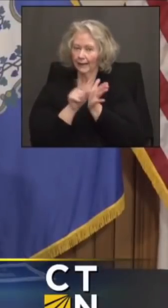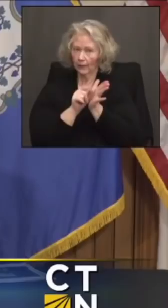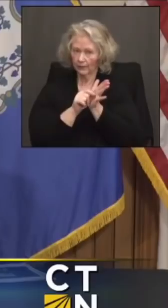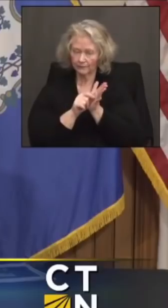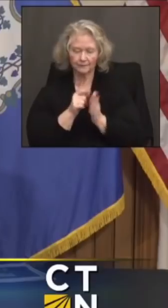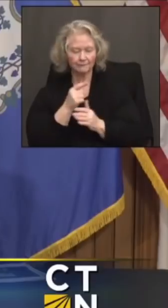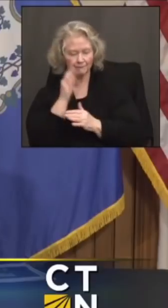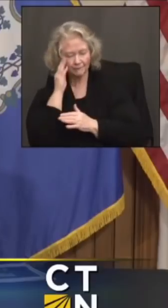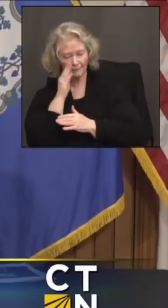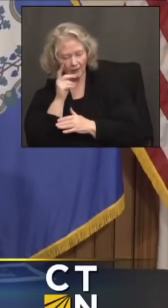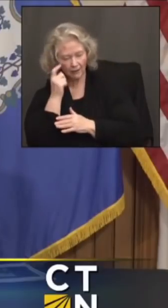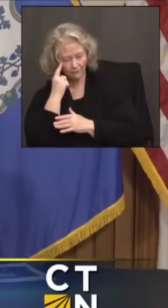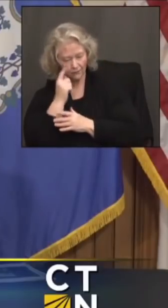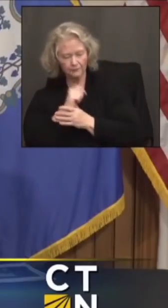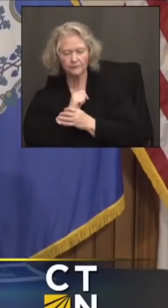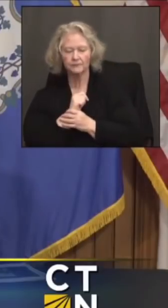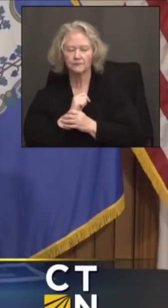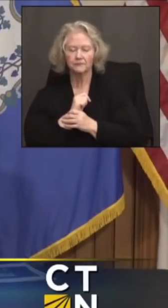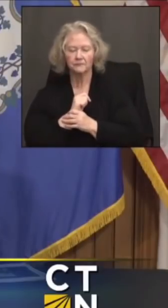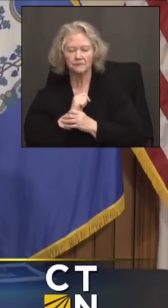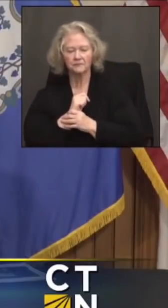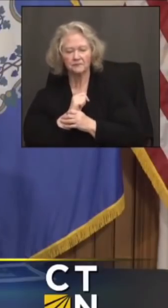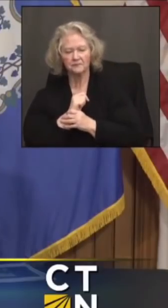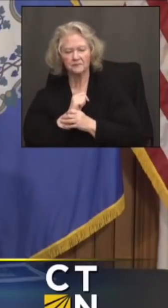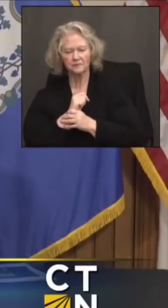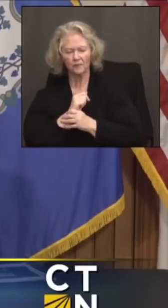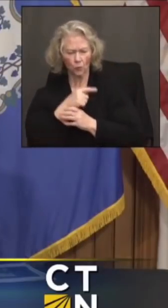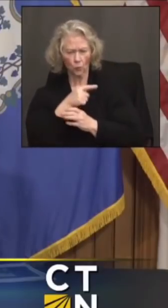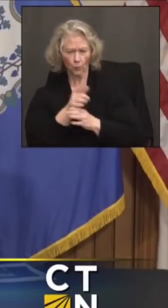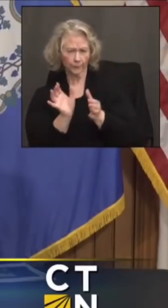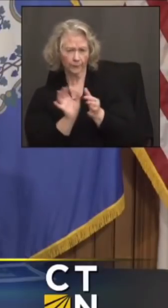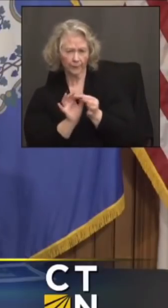Hello, Governor. I want to follow up on what you